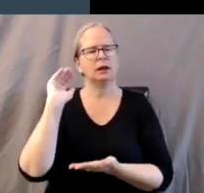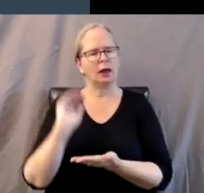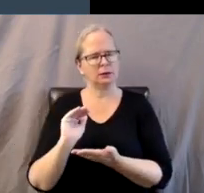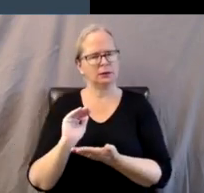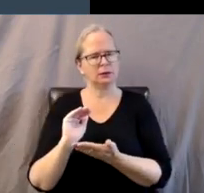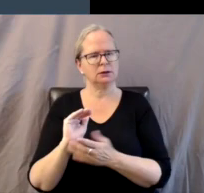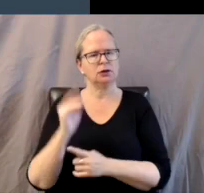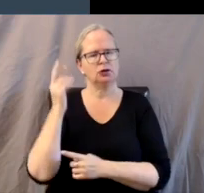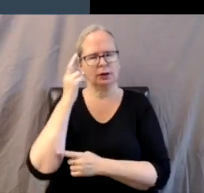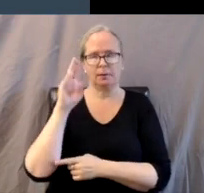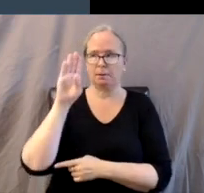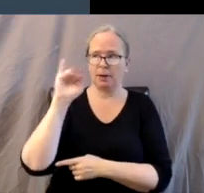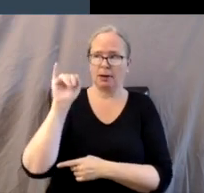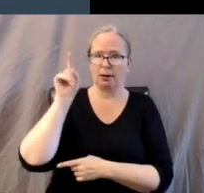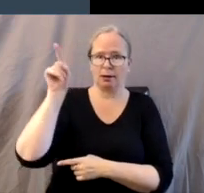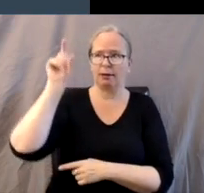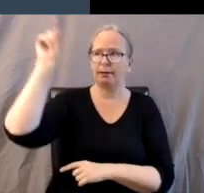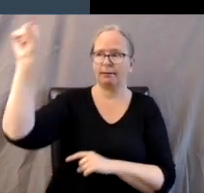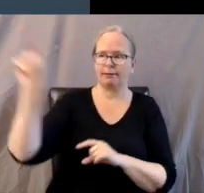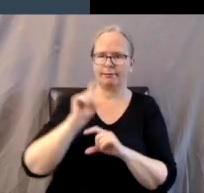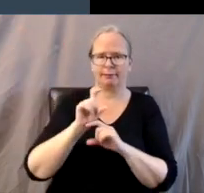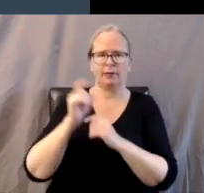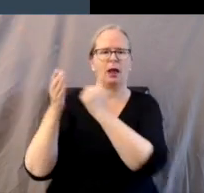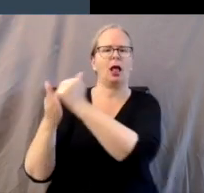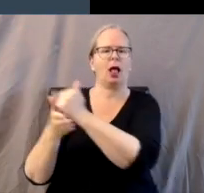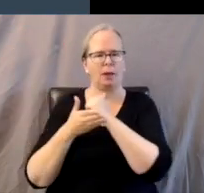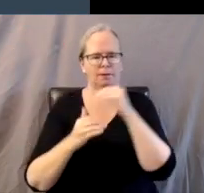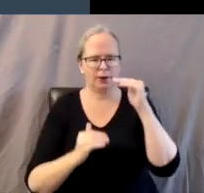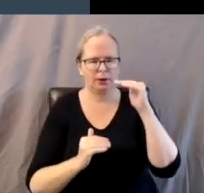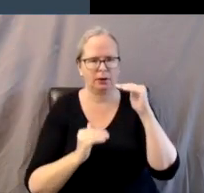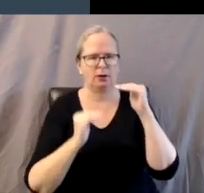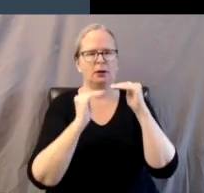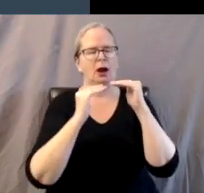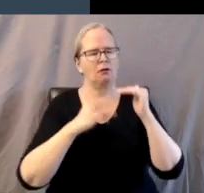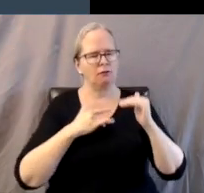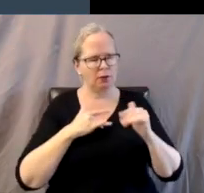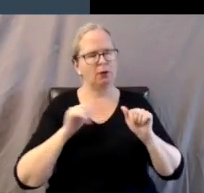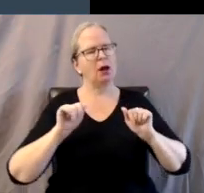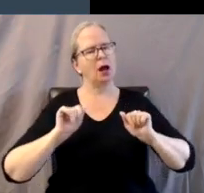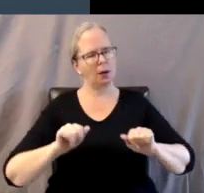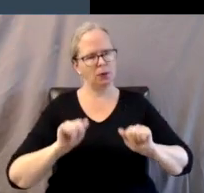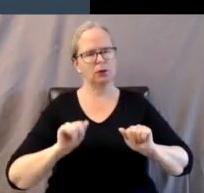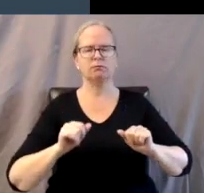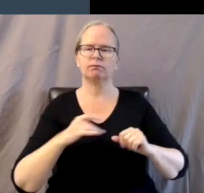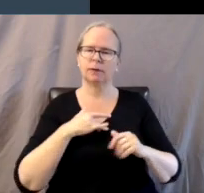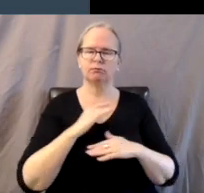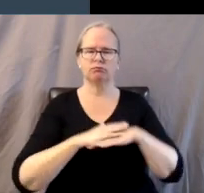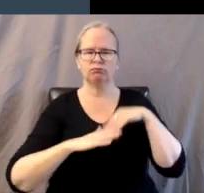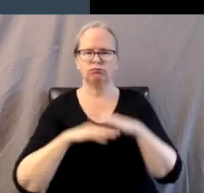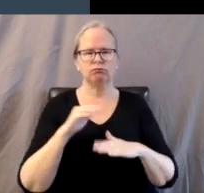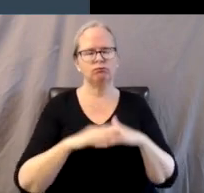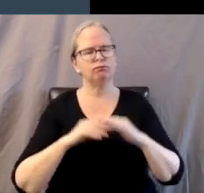can begin to create that stable foundation in their lives and the lives around them.